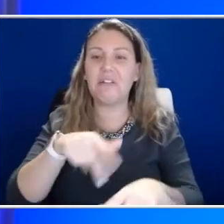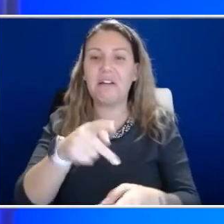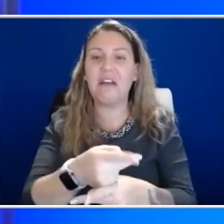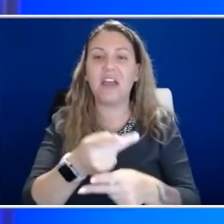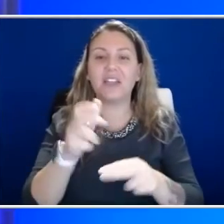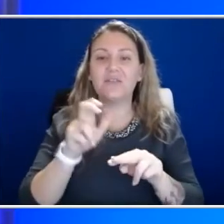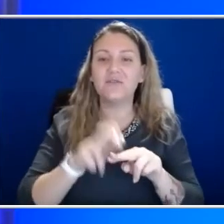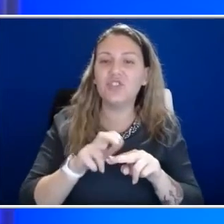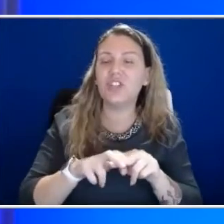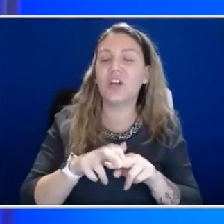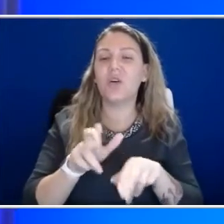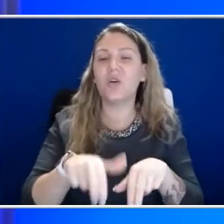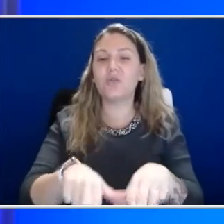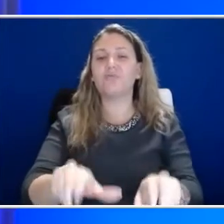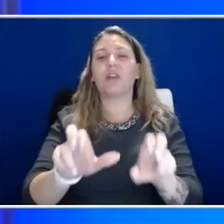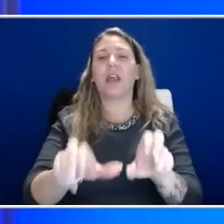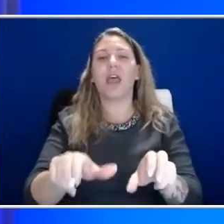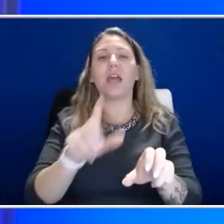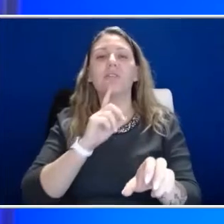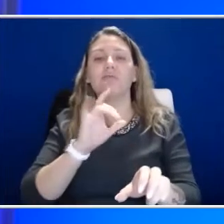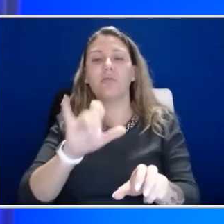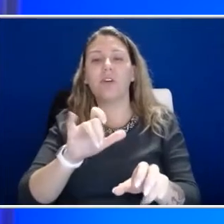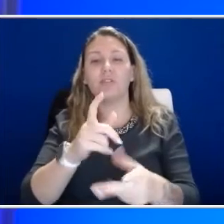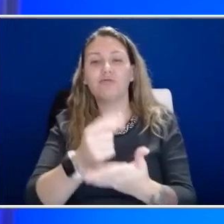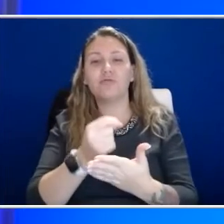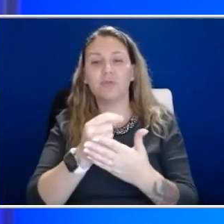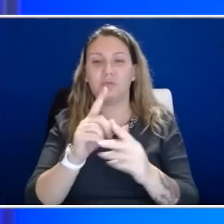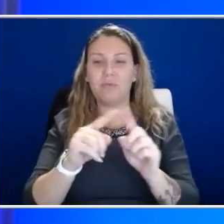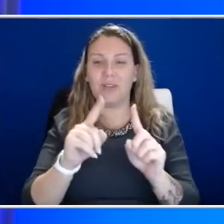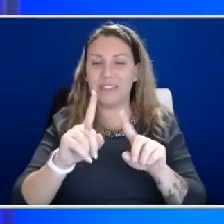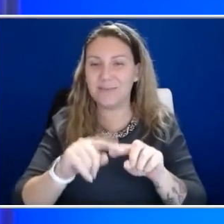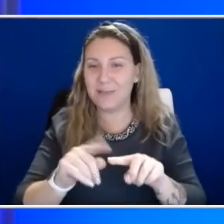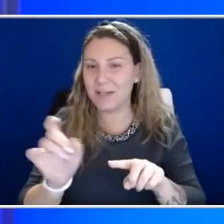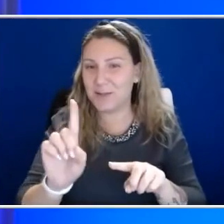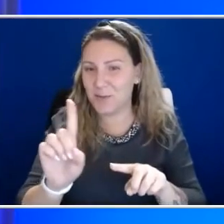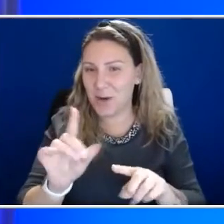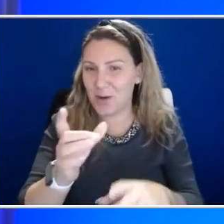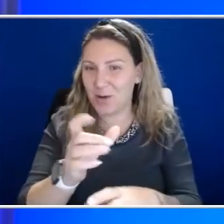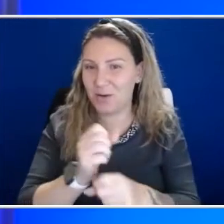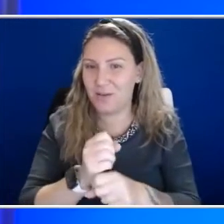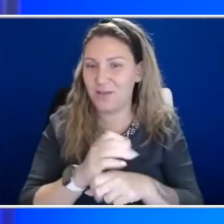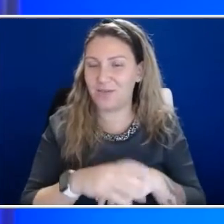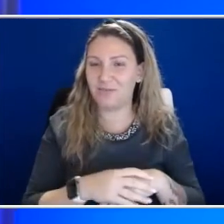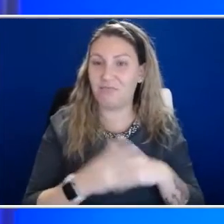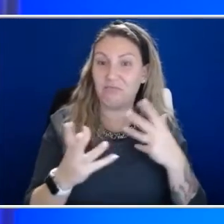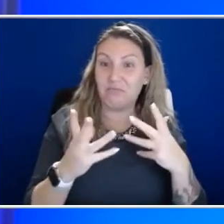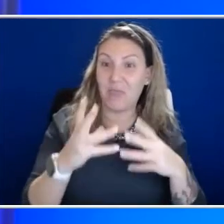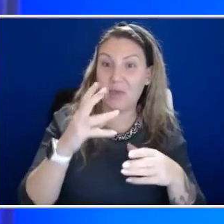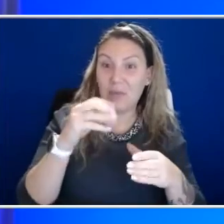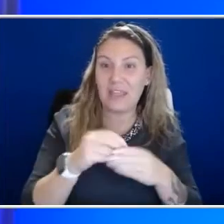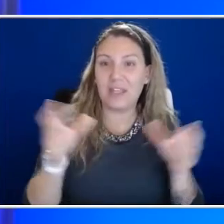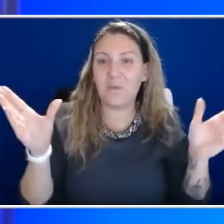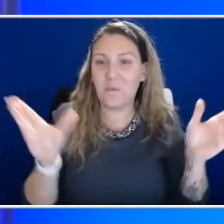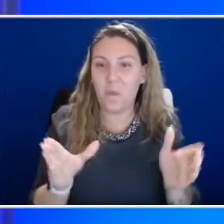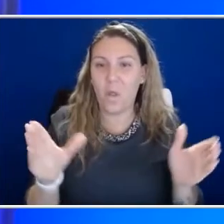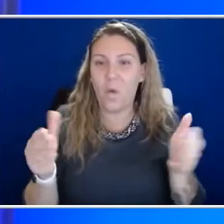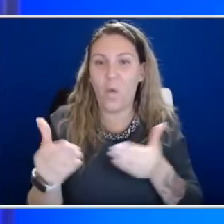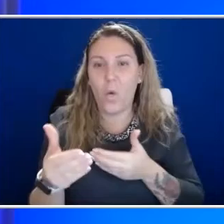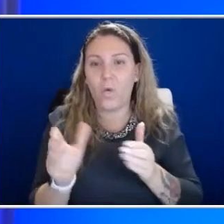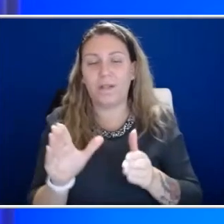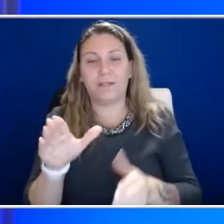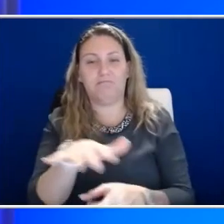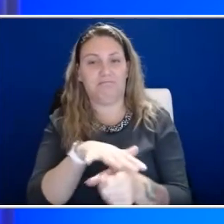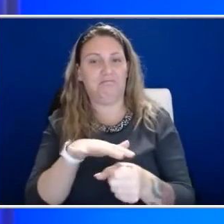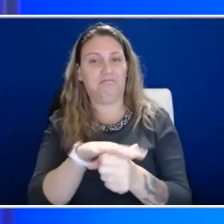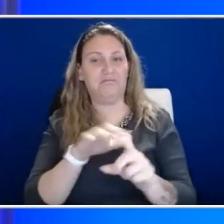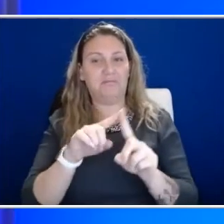recliner essentially and getting the treatment. Depending on where you're getting, you may still be in a closed space. but at the same time, most of these